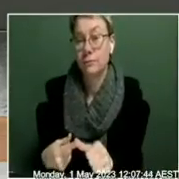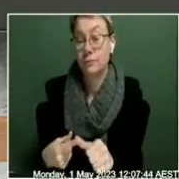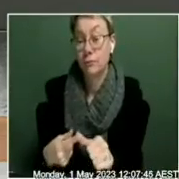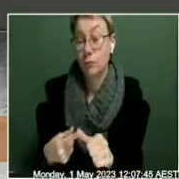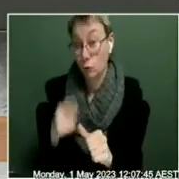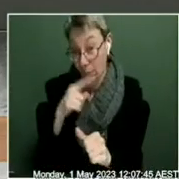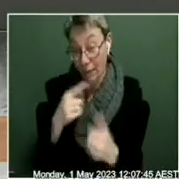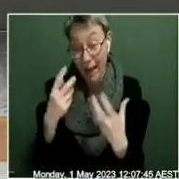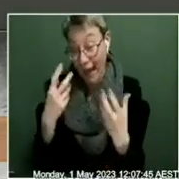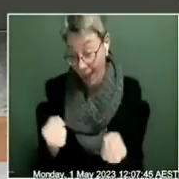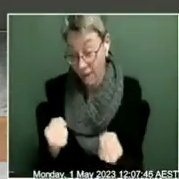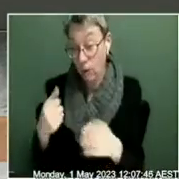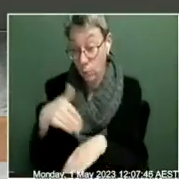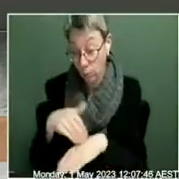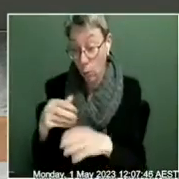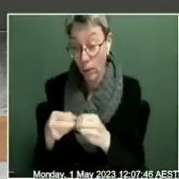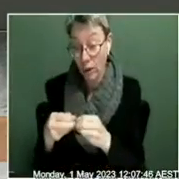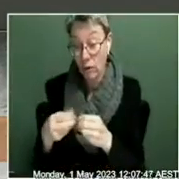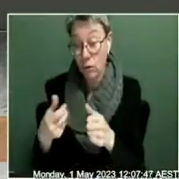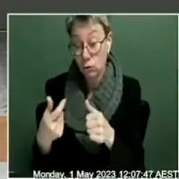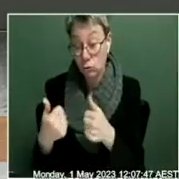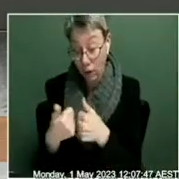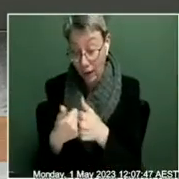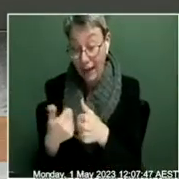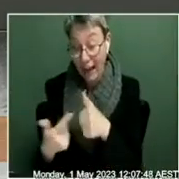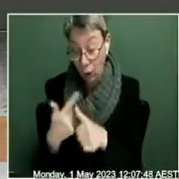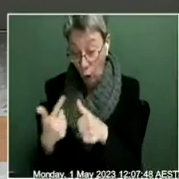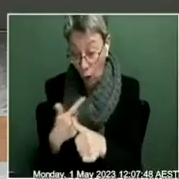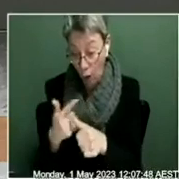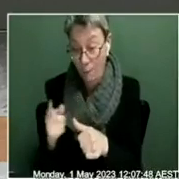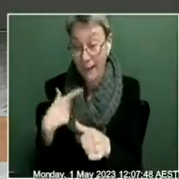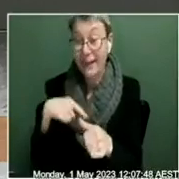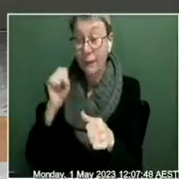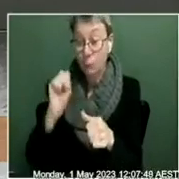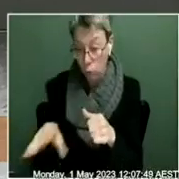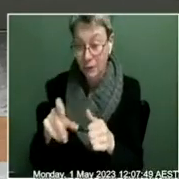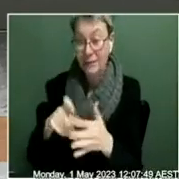whether the state is considering resourcing that request?